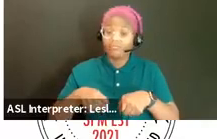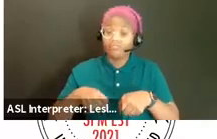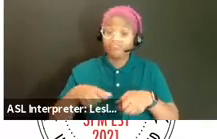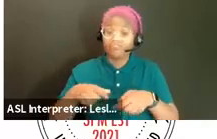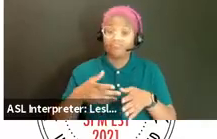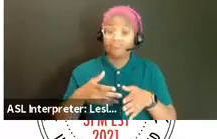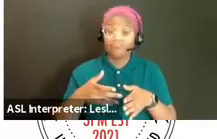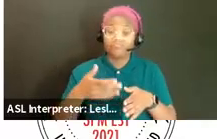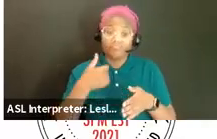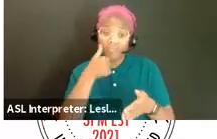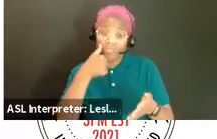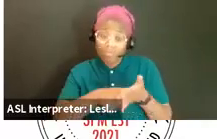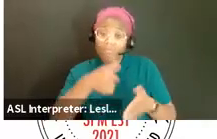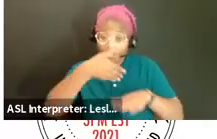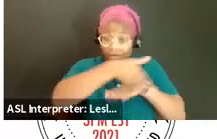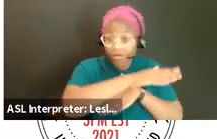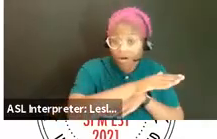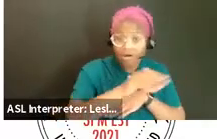apply by post.